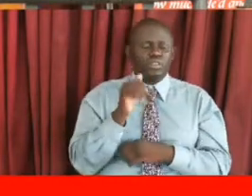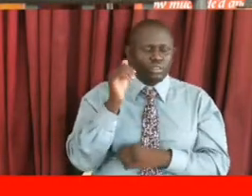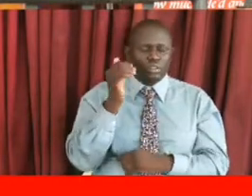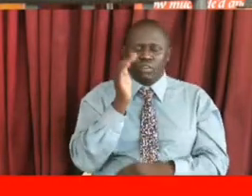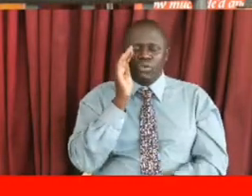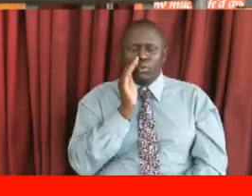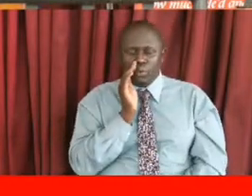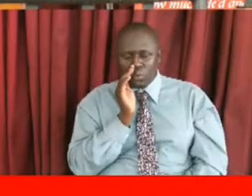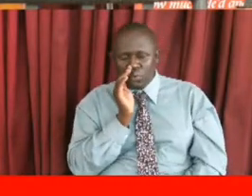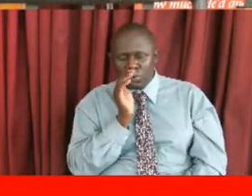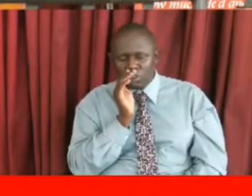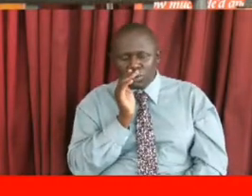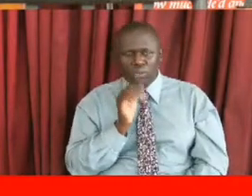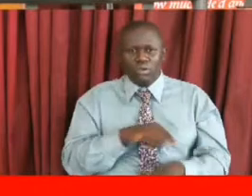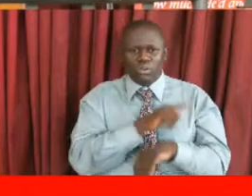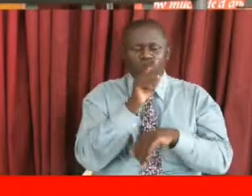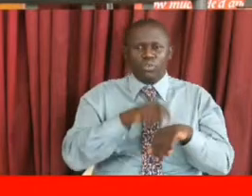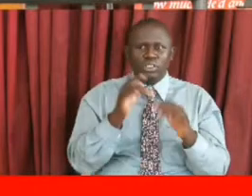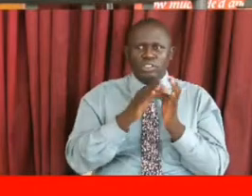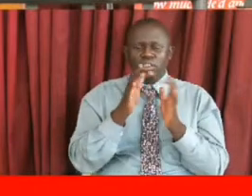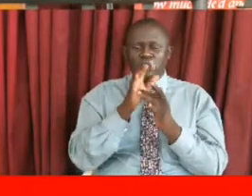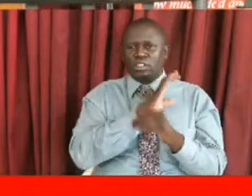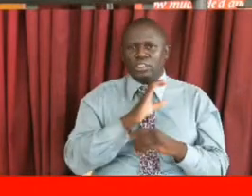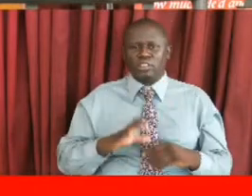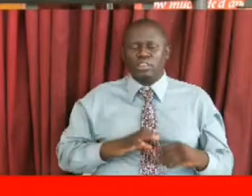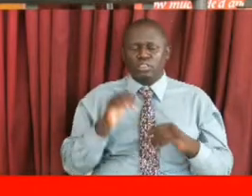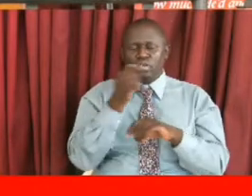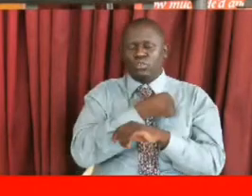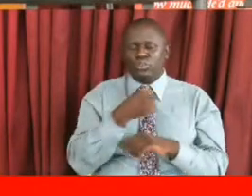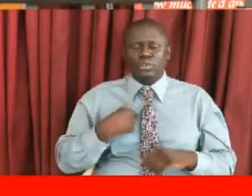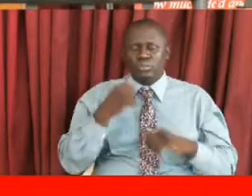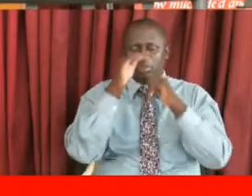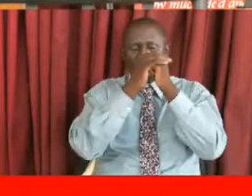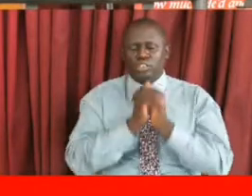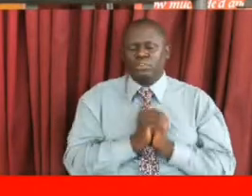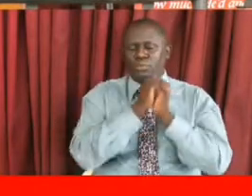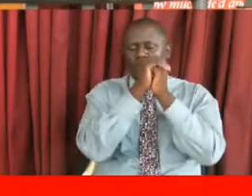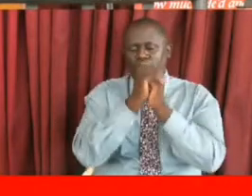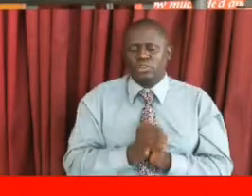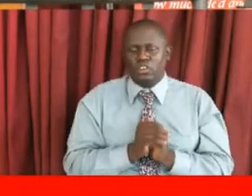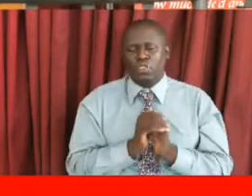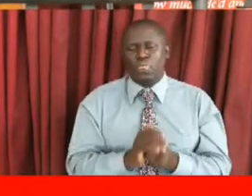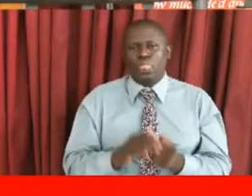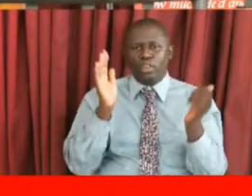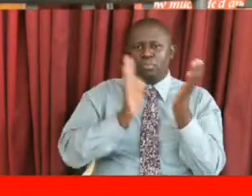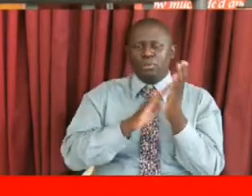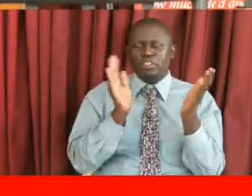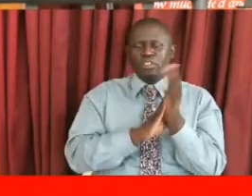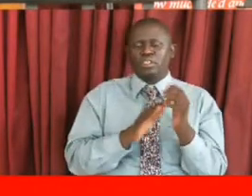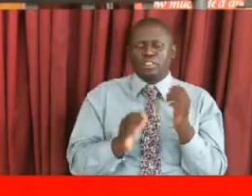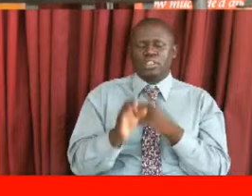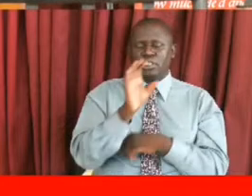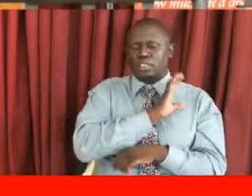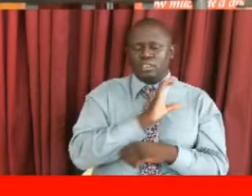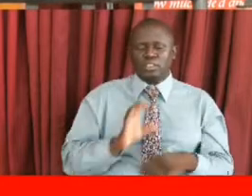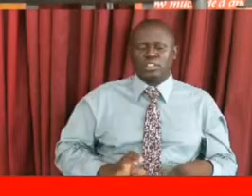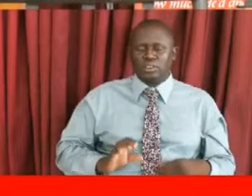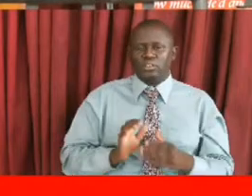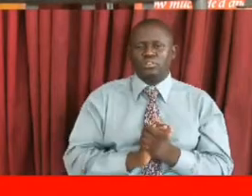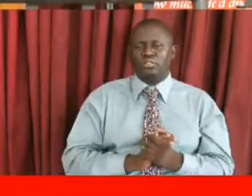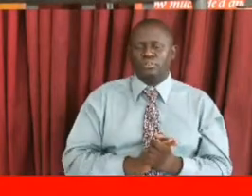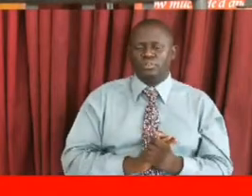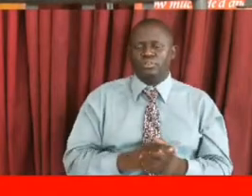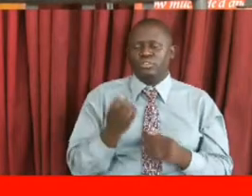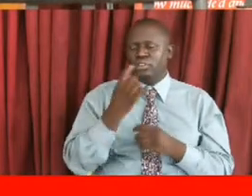C SE in heaven we will be worshiping the living Christ Hallelujah